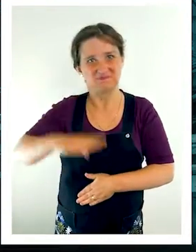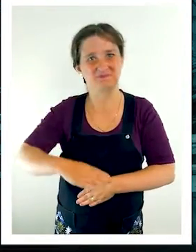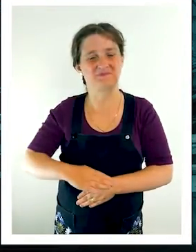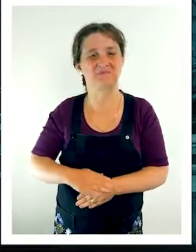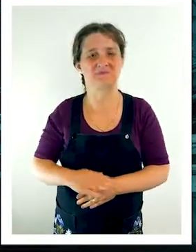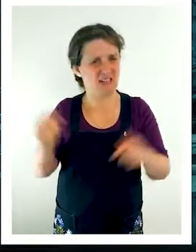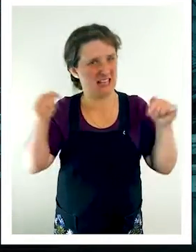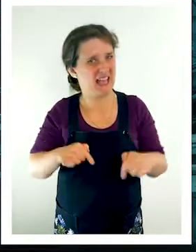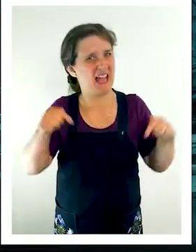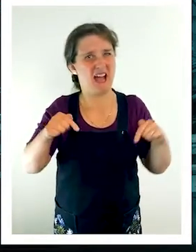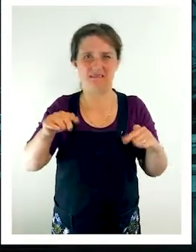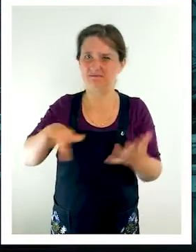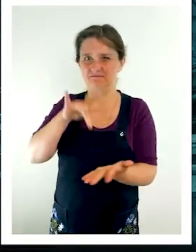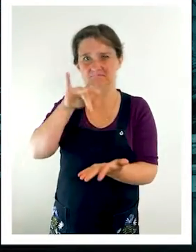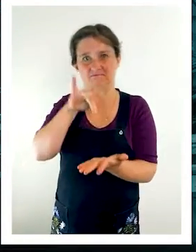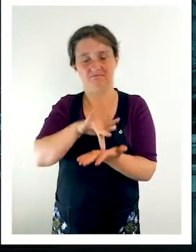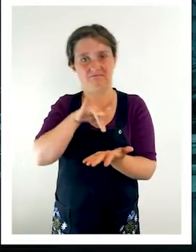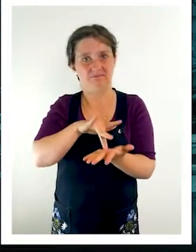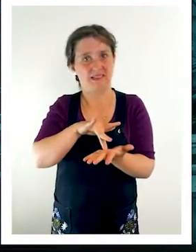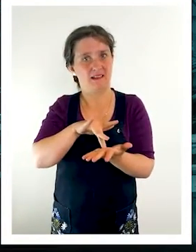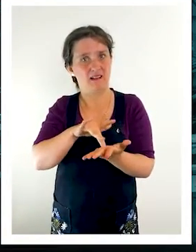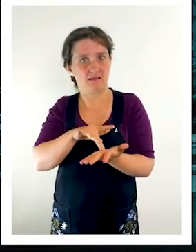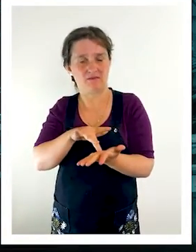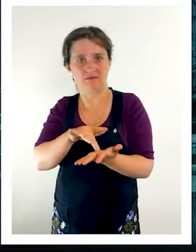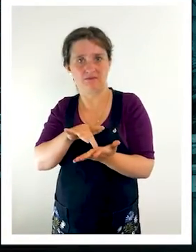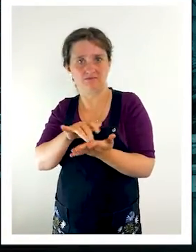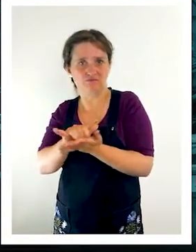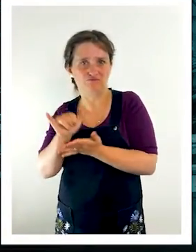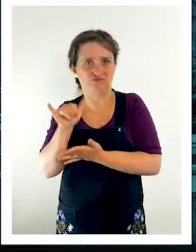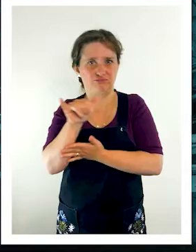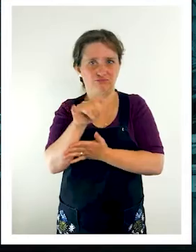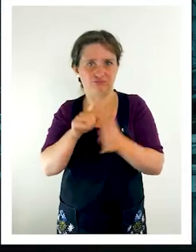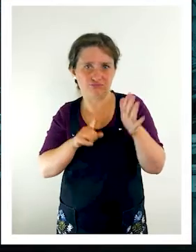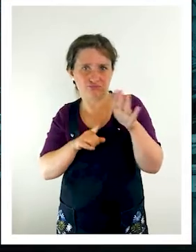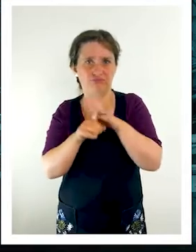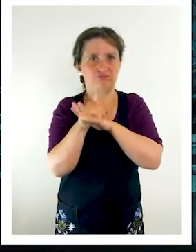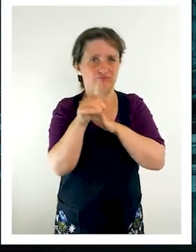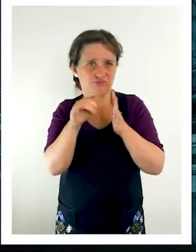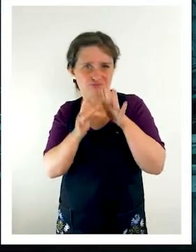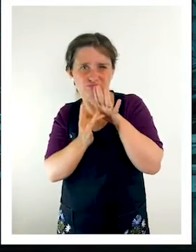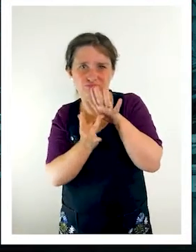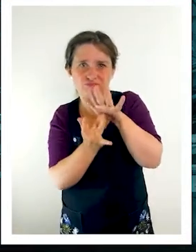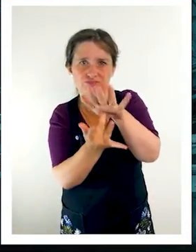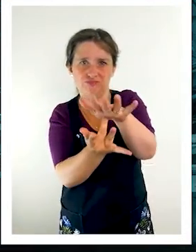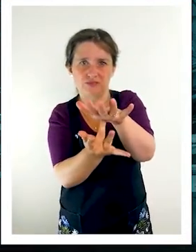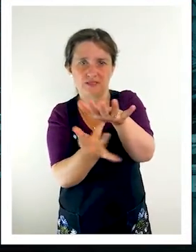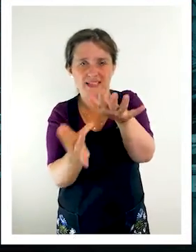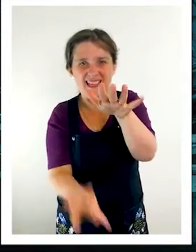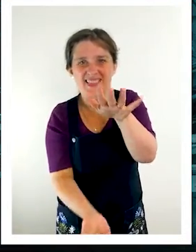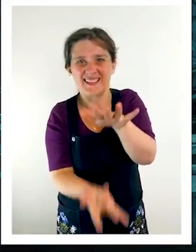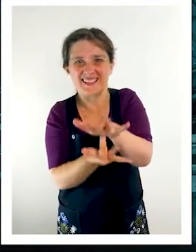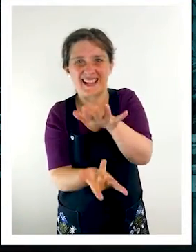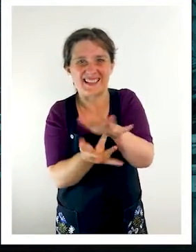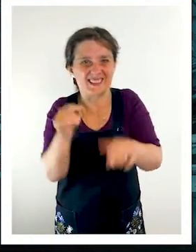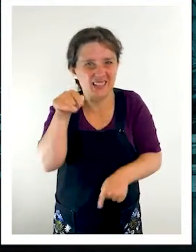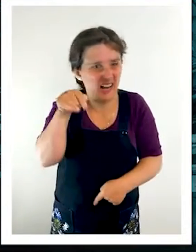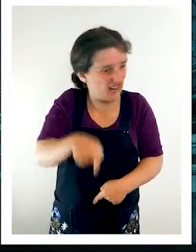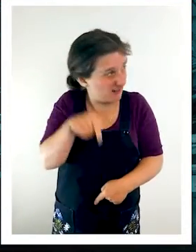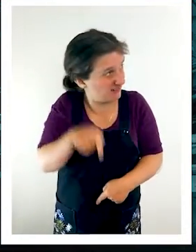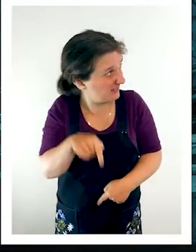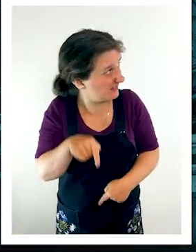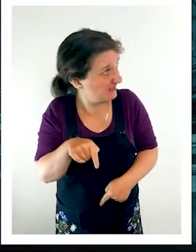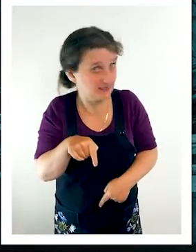Here we are, right in the middle of the ship, right at the center of it all. We have arrived at the